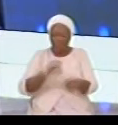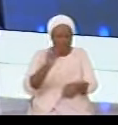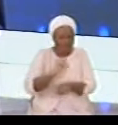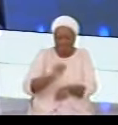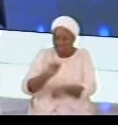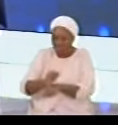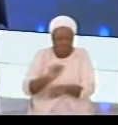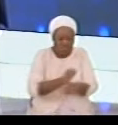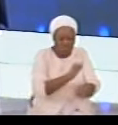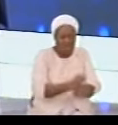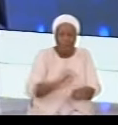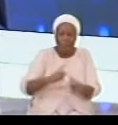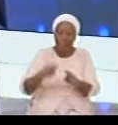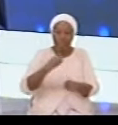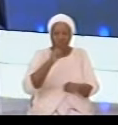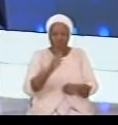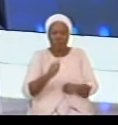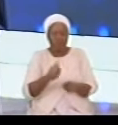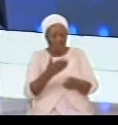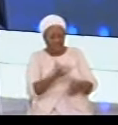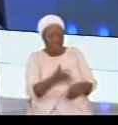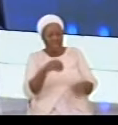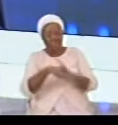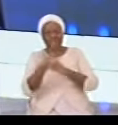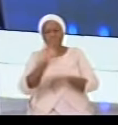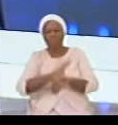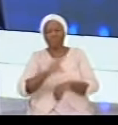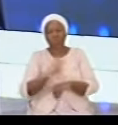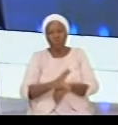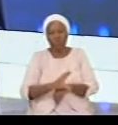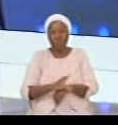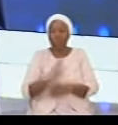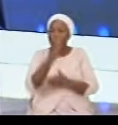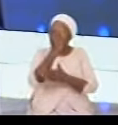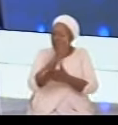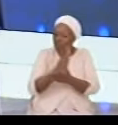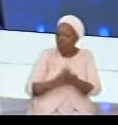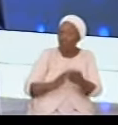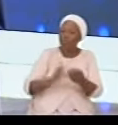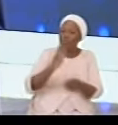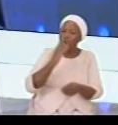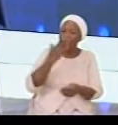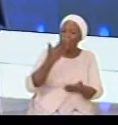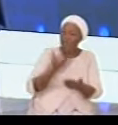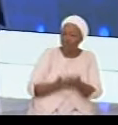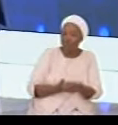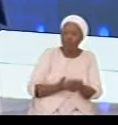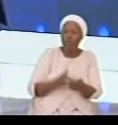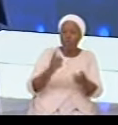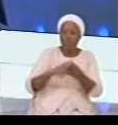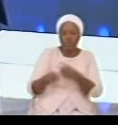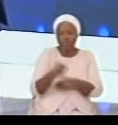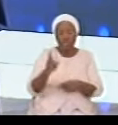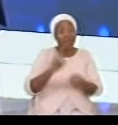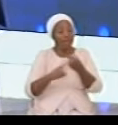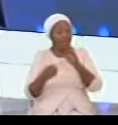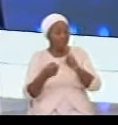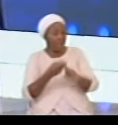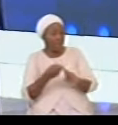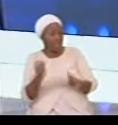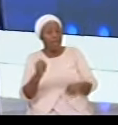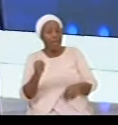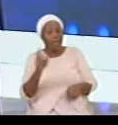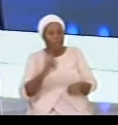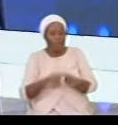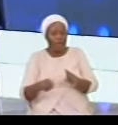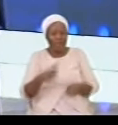they are not available in the church. Some are good to their friends, but they are good